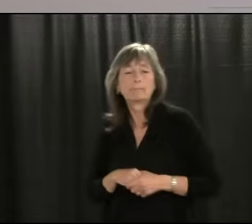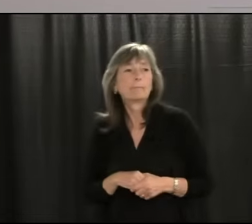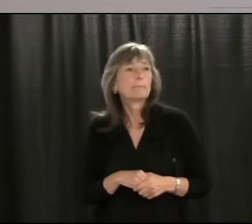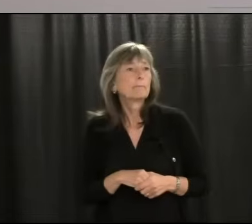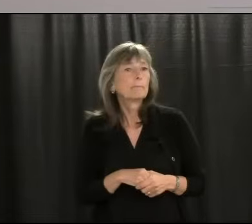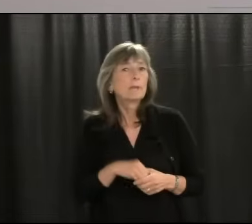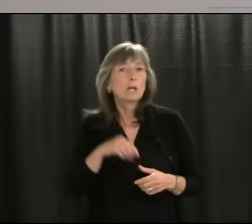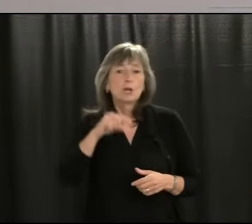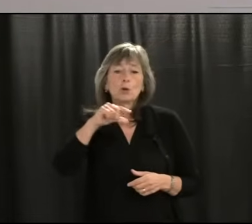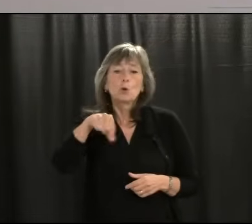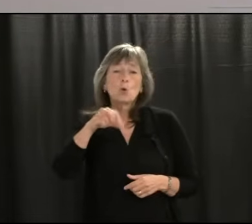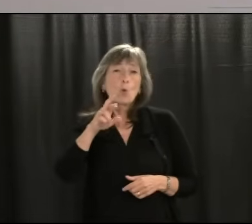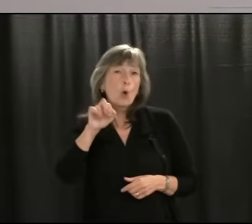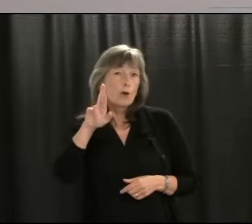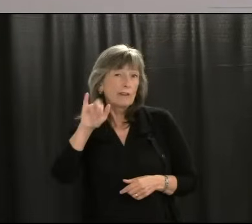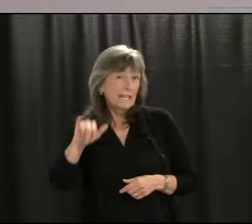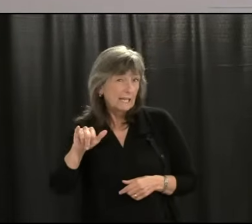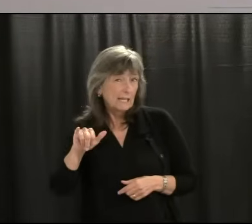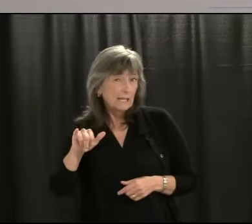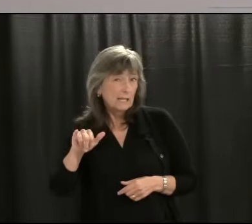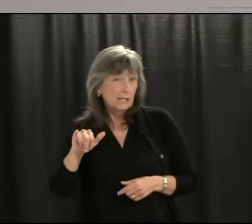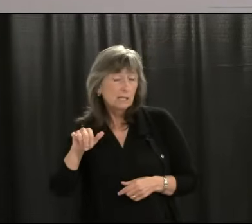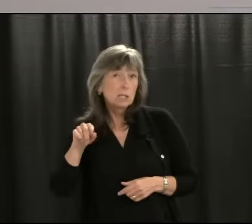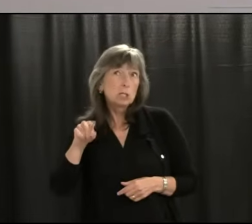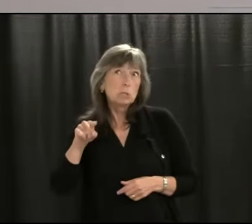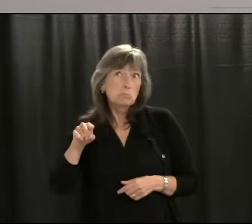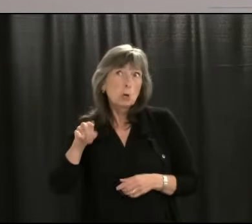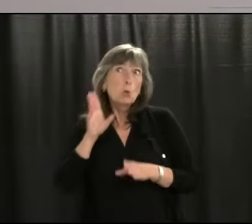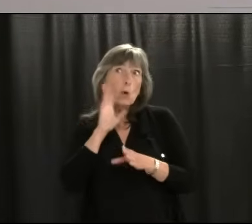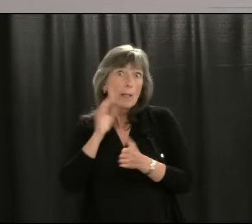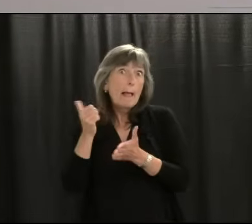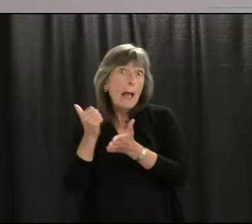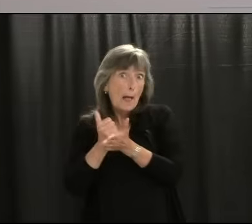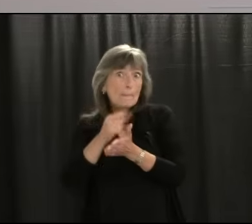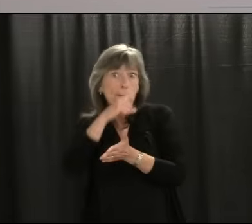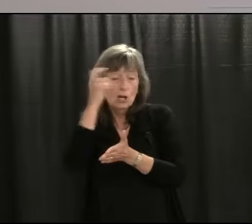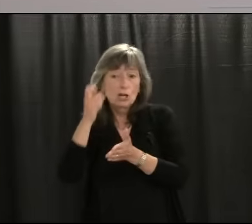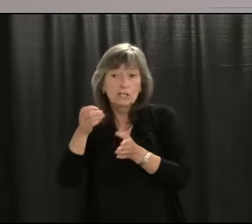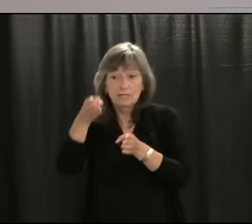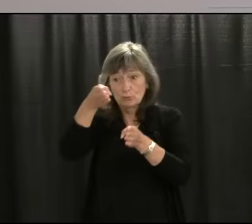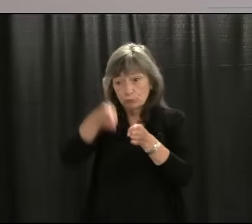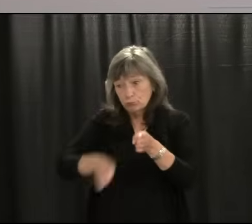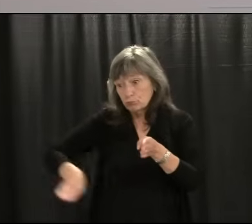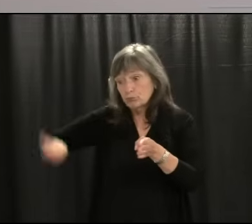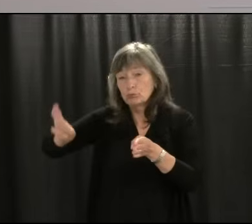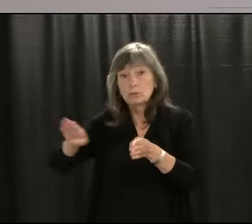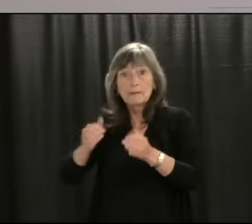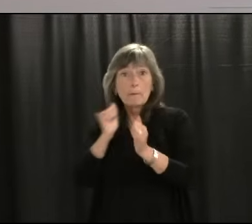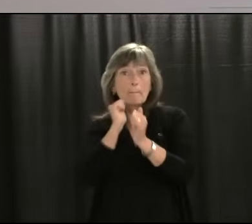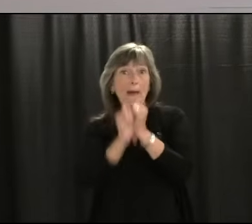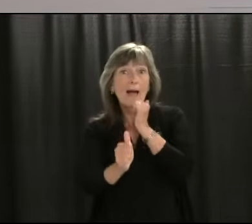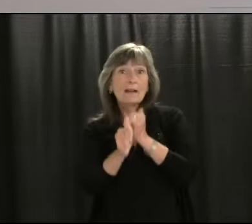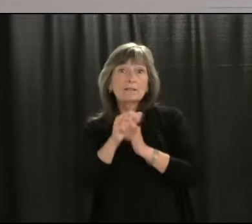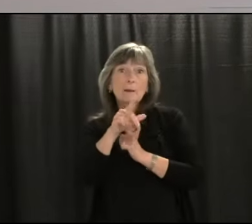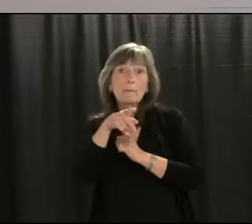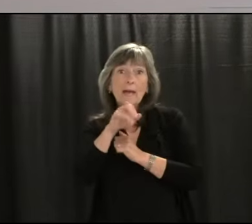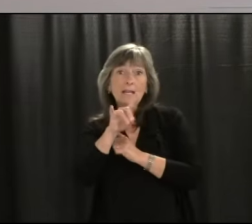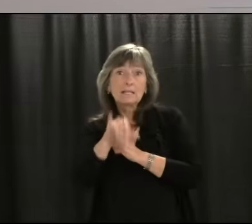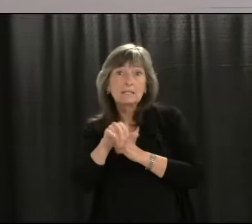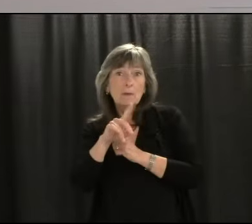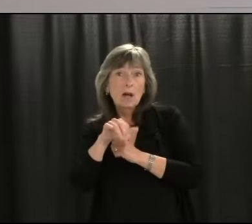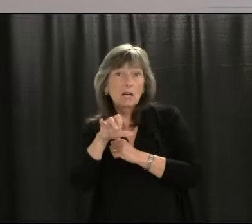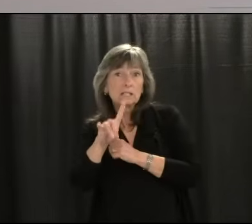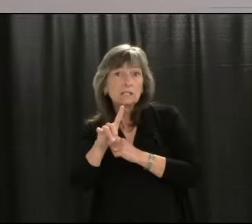quarry would potentially provide some break as well if it does get beyond Paddy's Pond. And then I think the